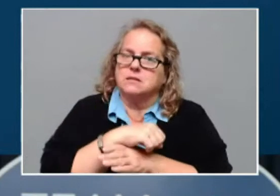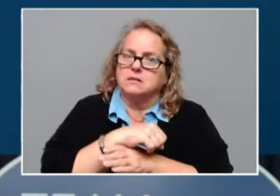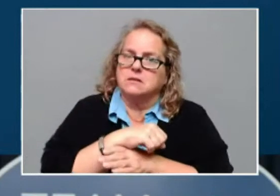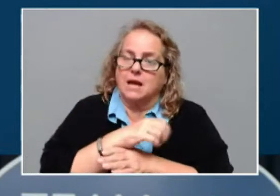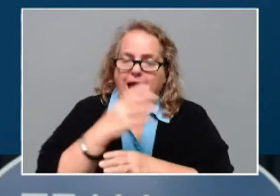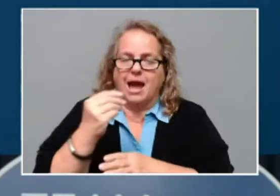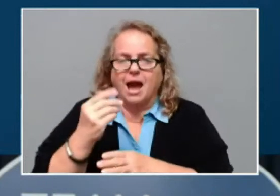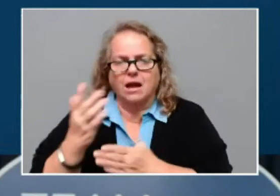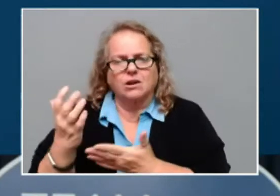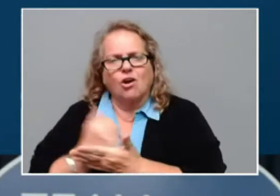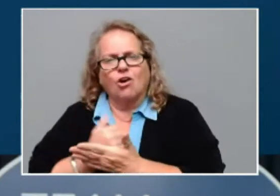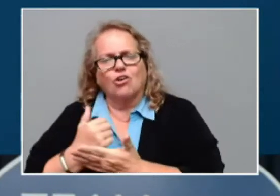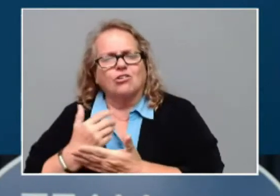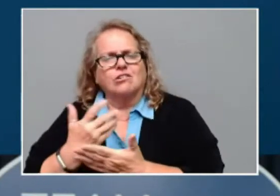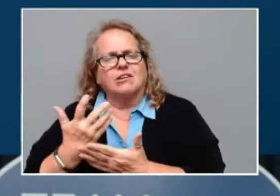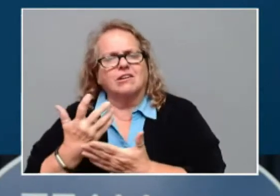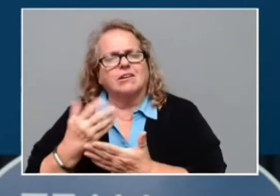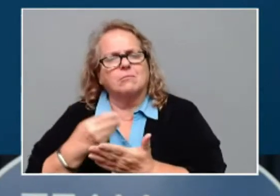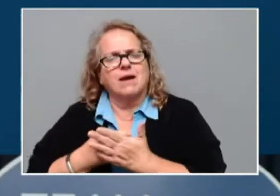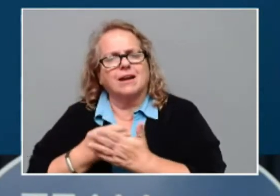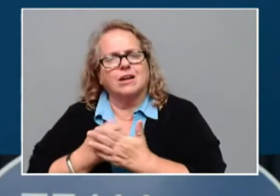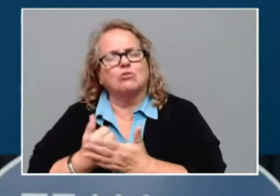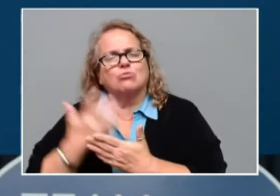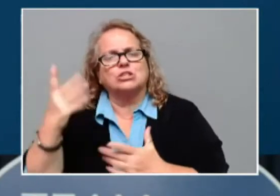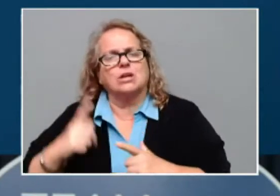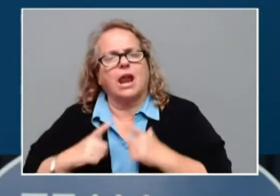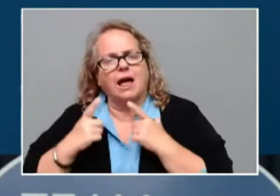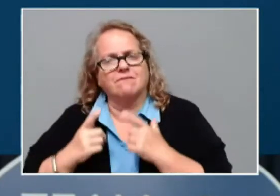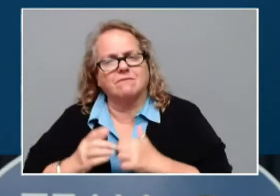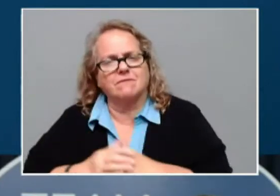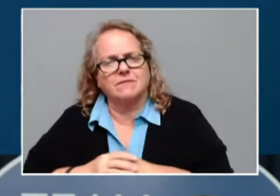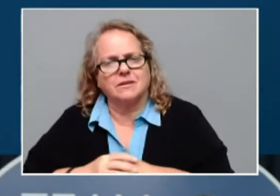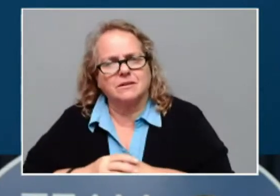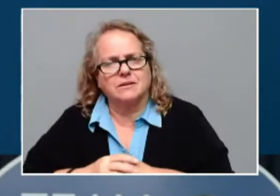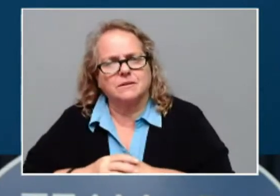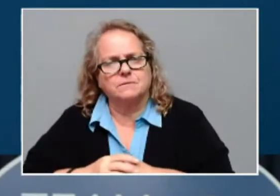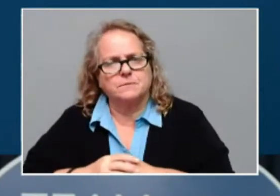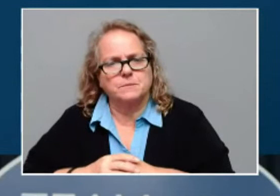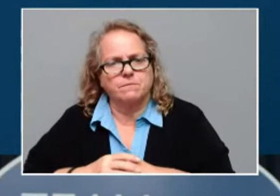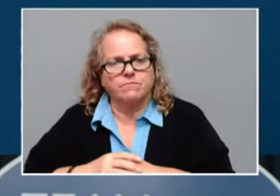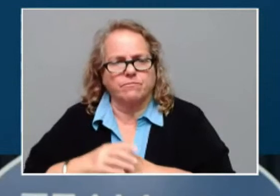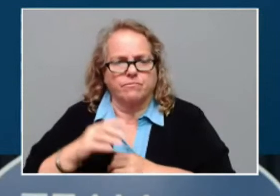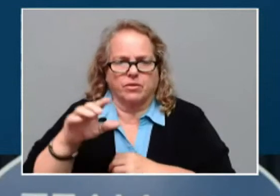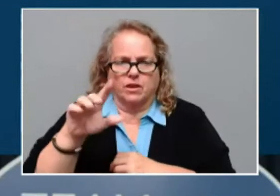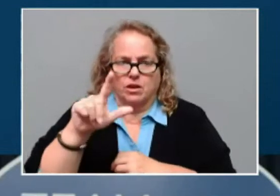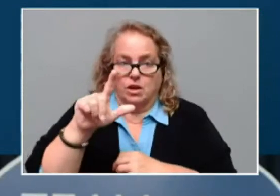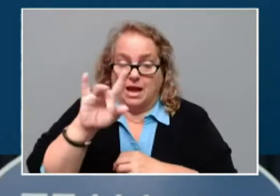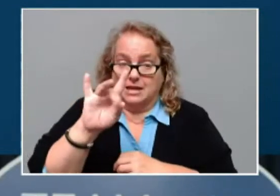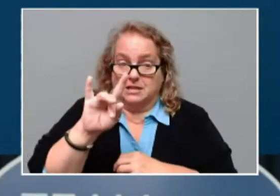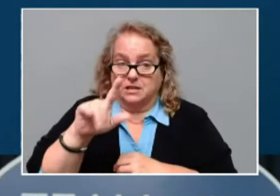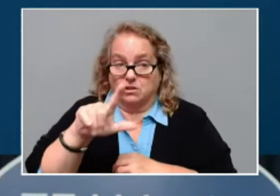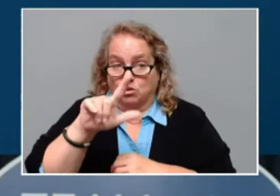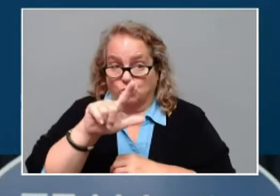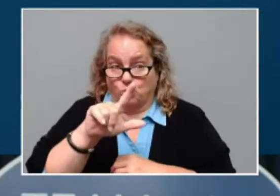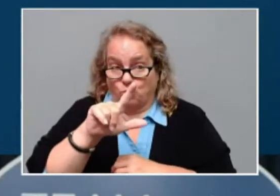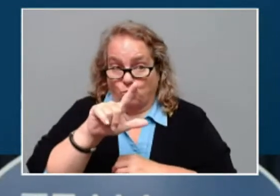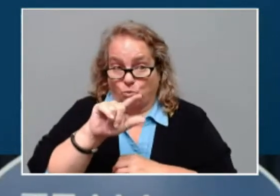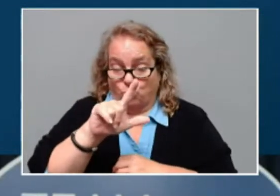to 39, still 60%. 18 to 24, 52%.